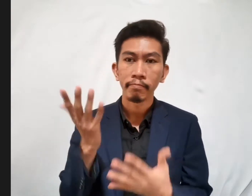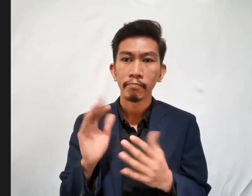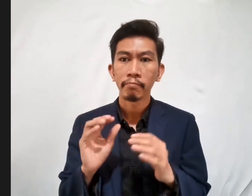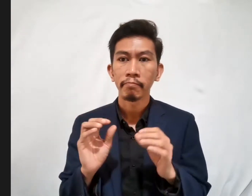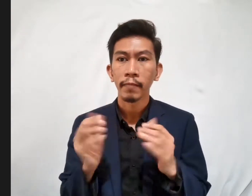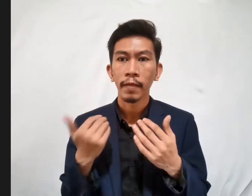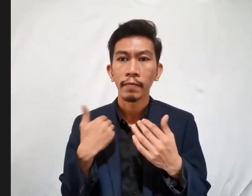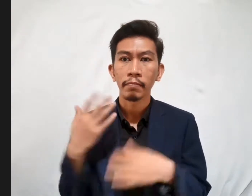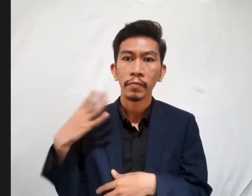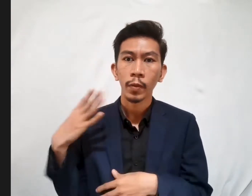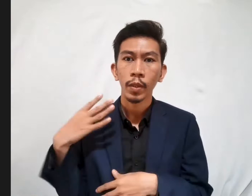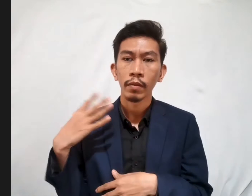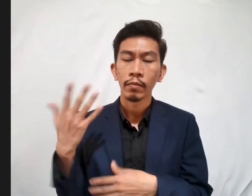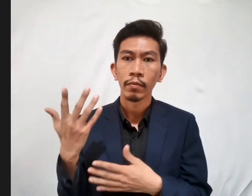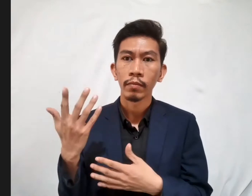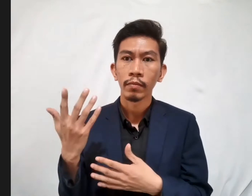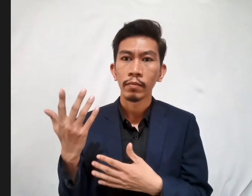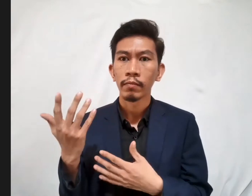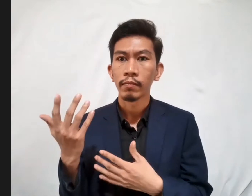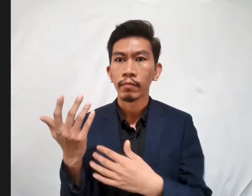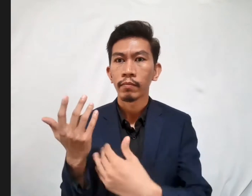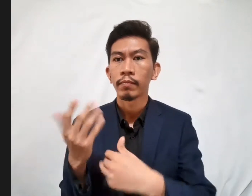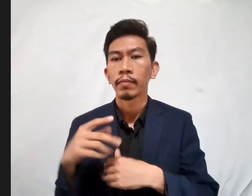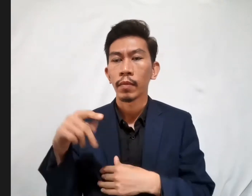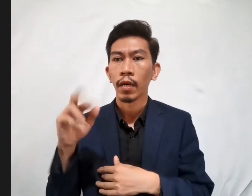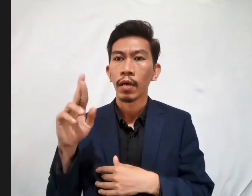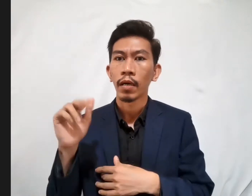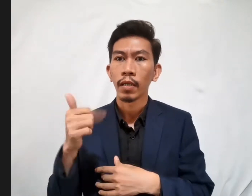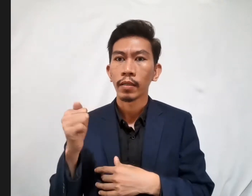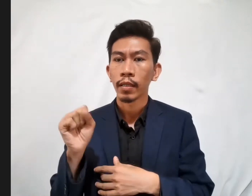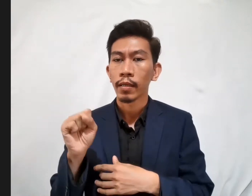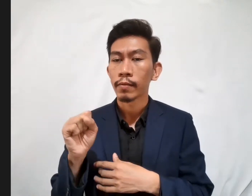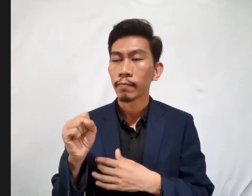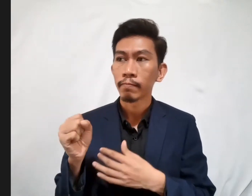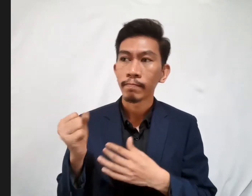Is Mr. Parga still here?